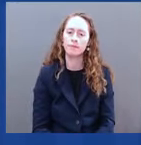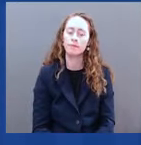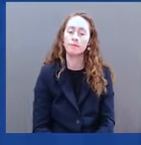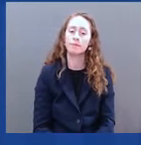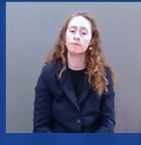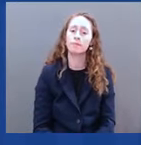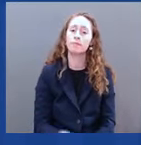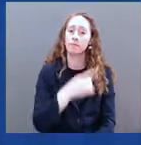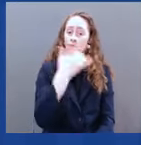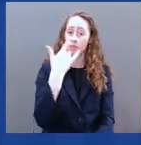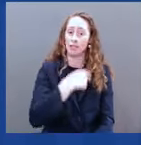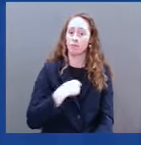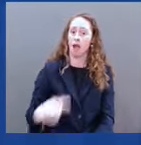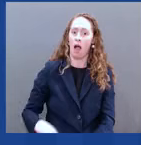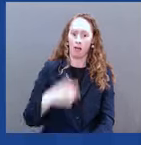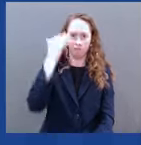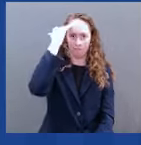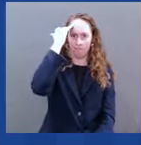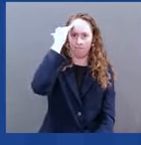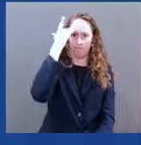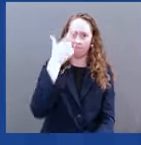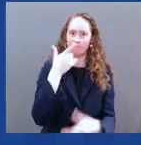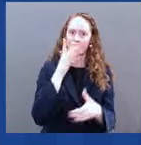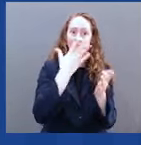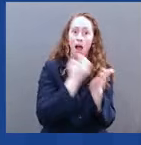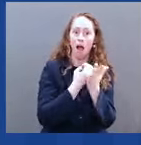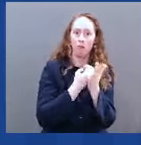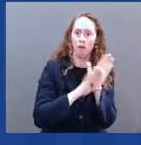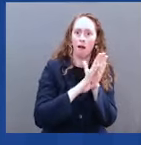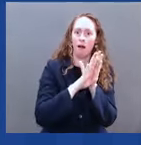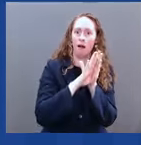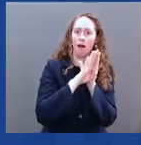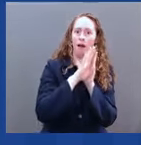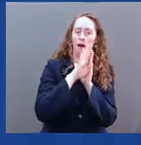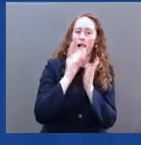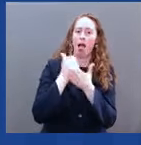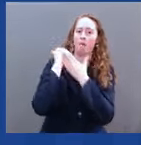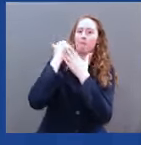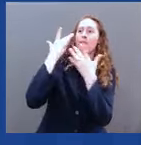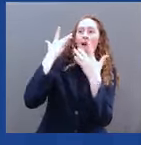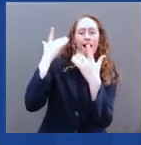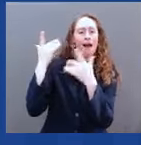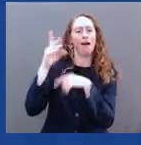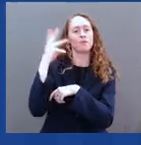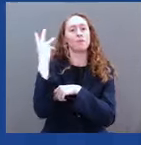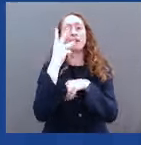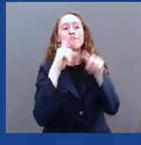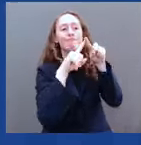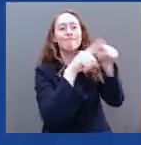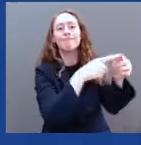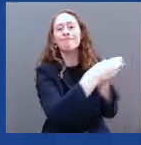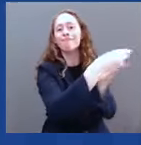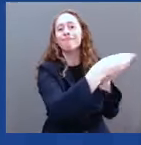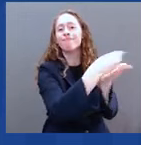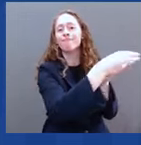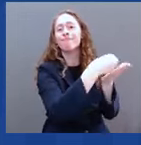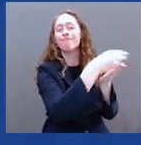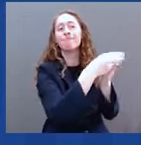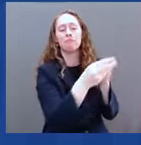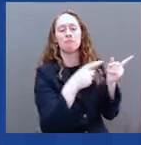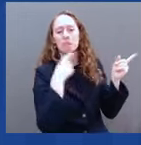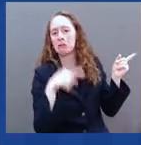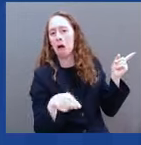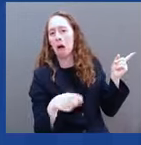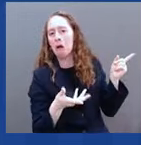than it is to Russia. And so I'm hopeful that he does not get